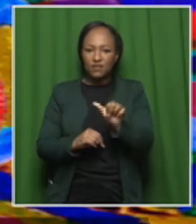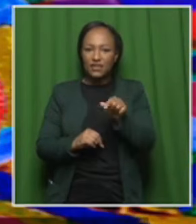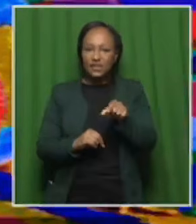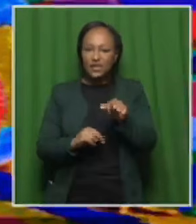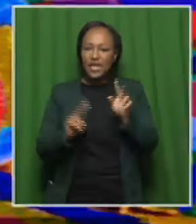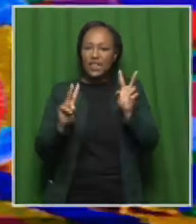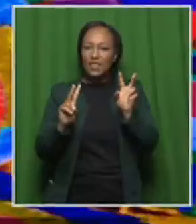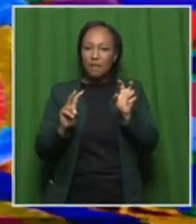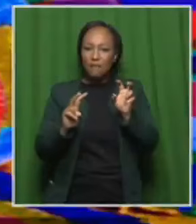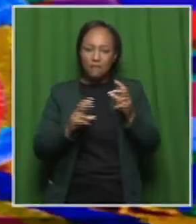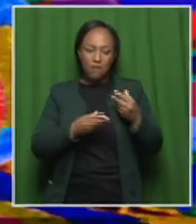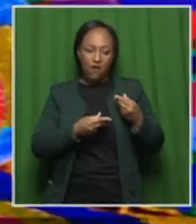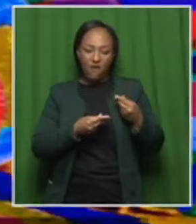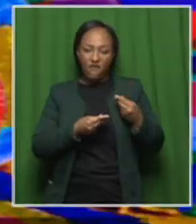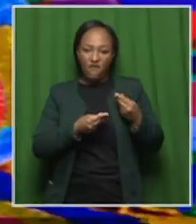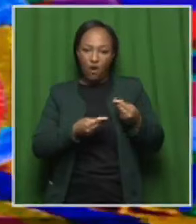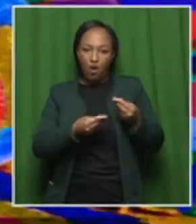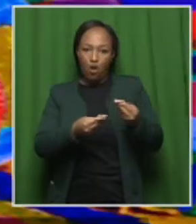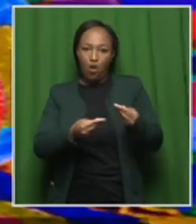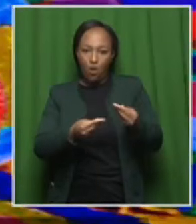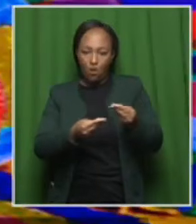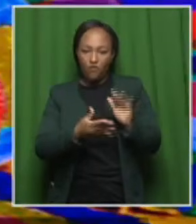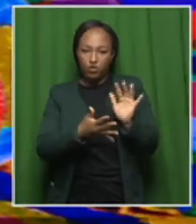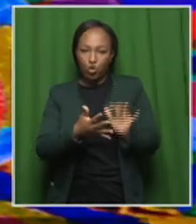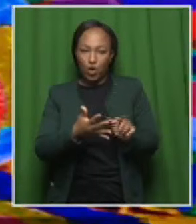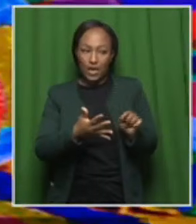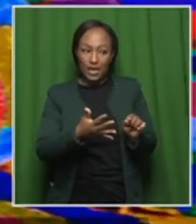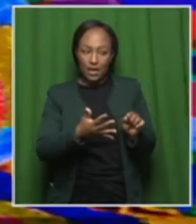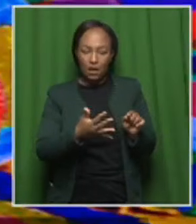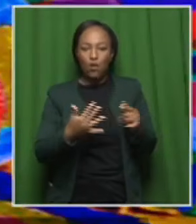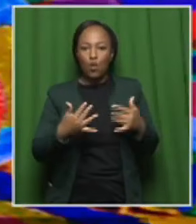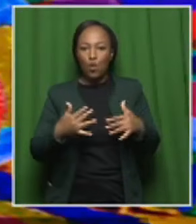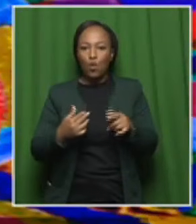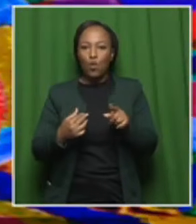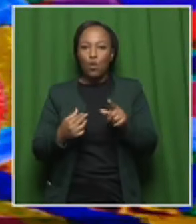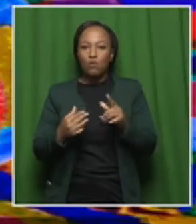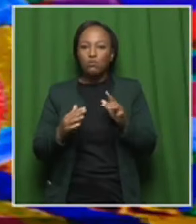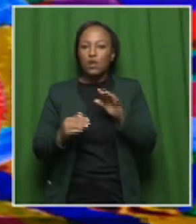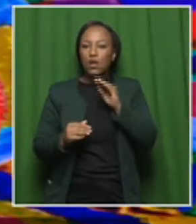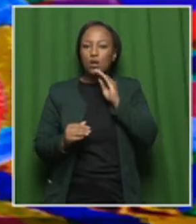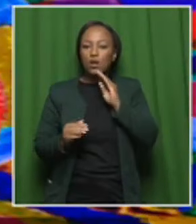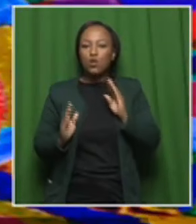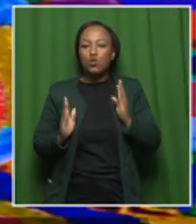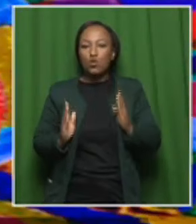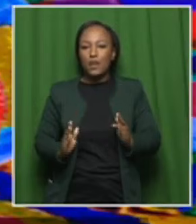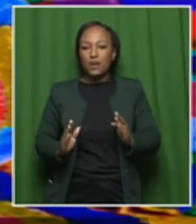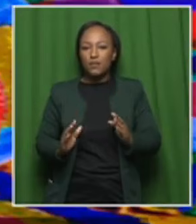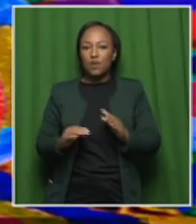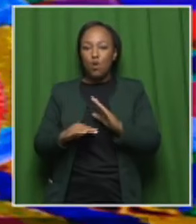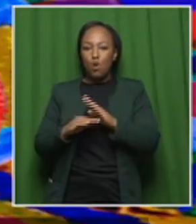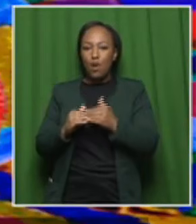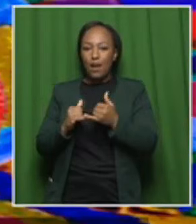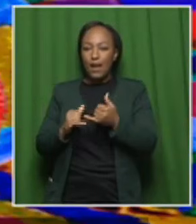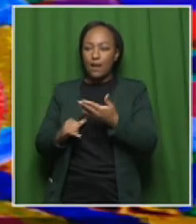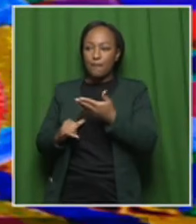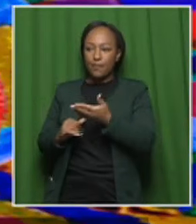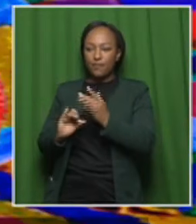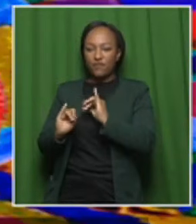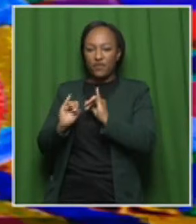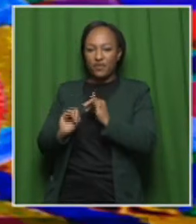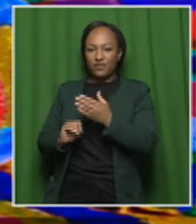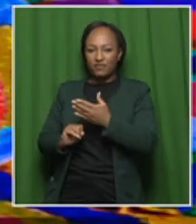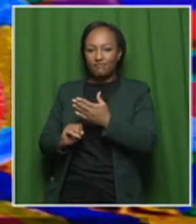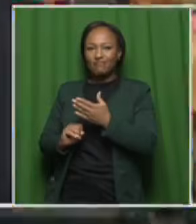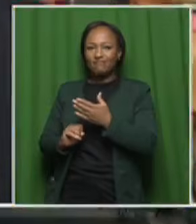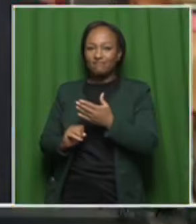fantasy, all this to examine and explore the complexities of what it means to be human, right? So Simphiwe joins us virtually to tell us a little bit more about his work. On